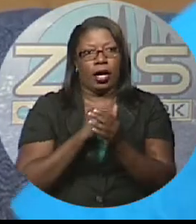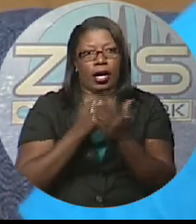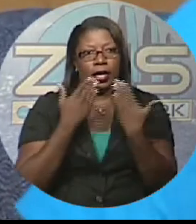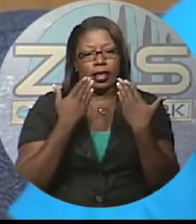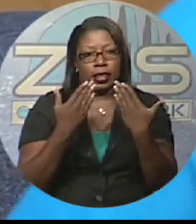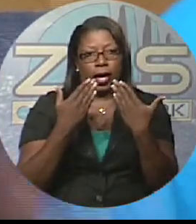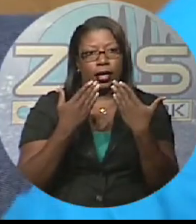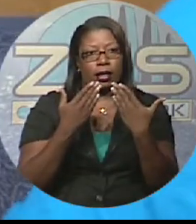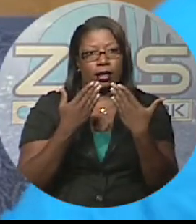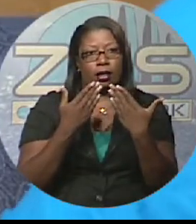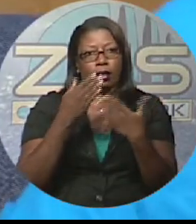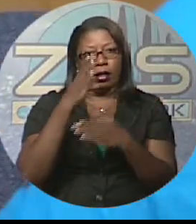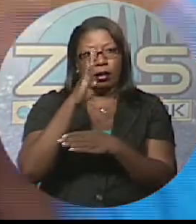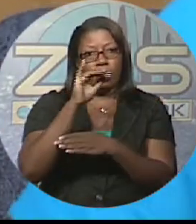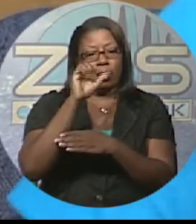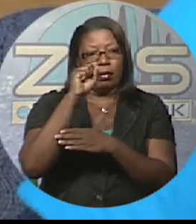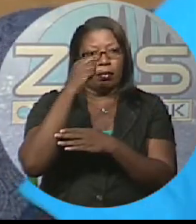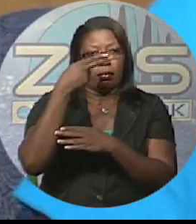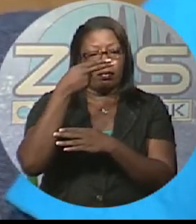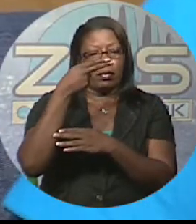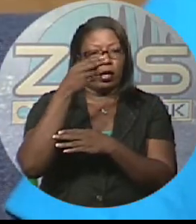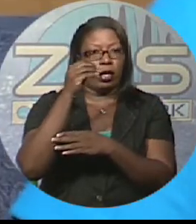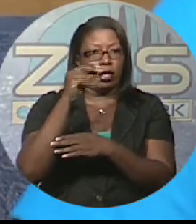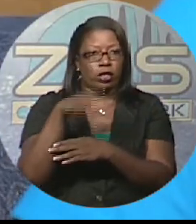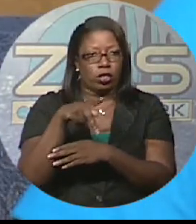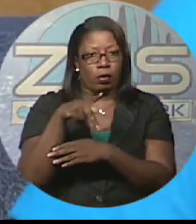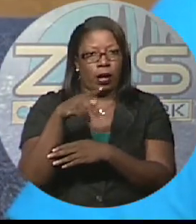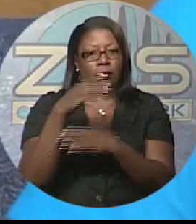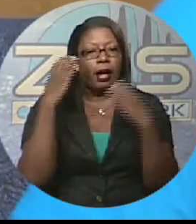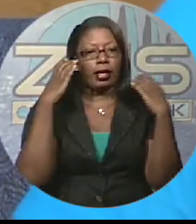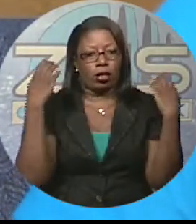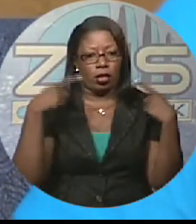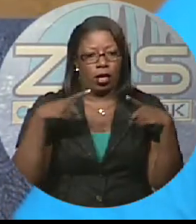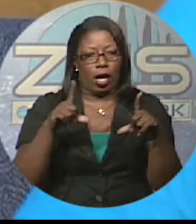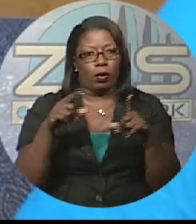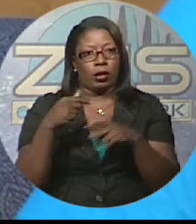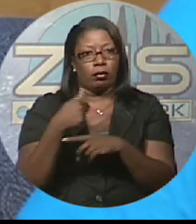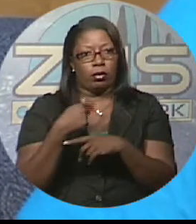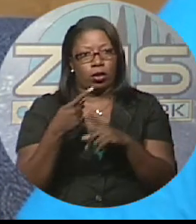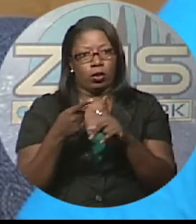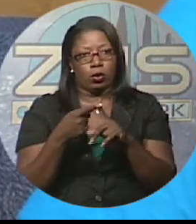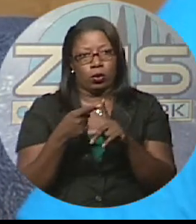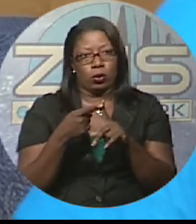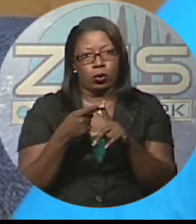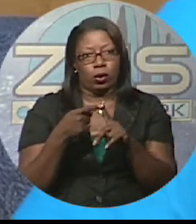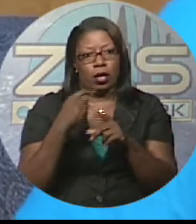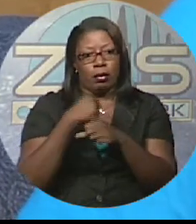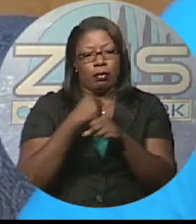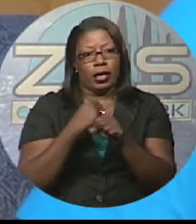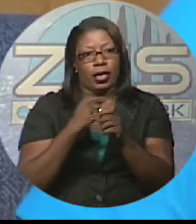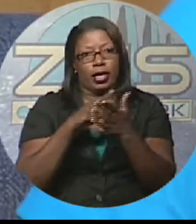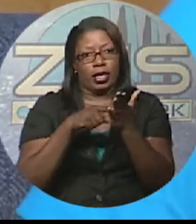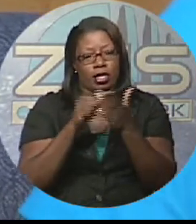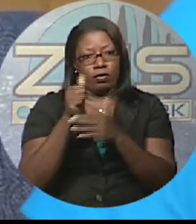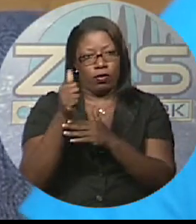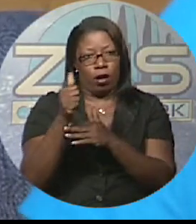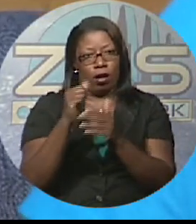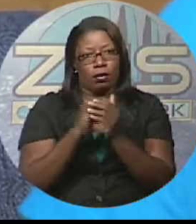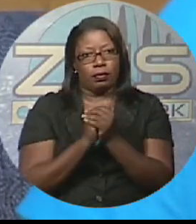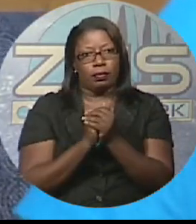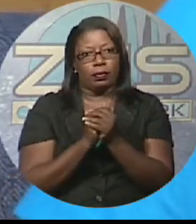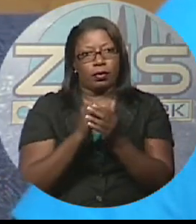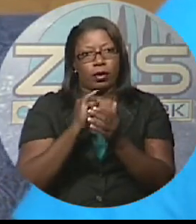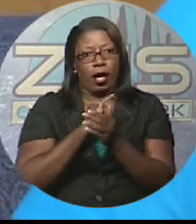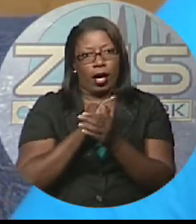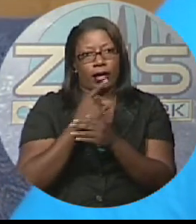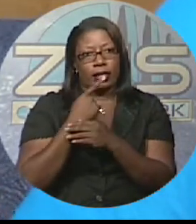Bishop and my coach for allowing me to make it this far. I